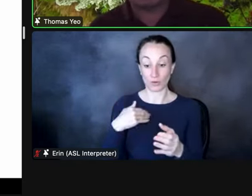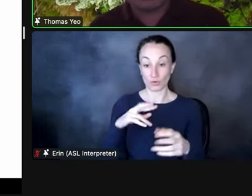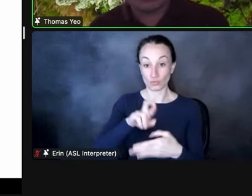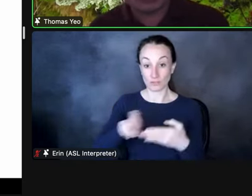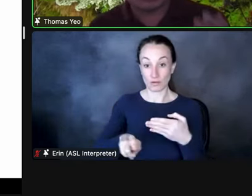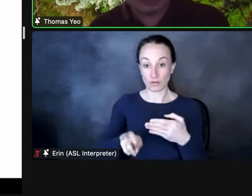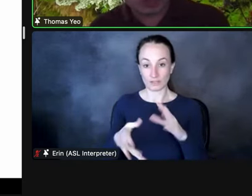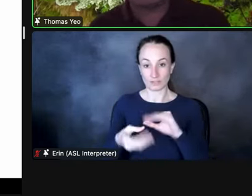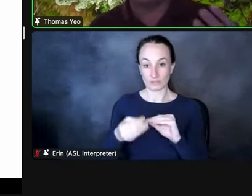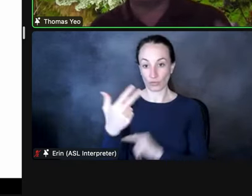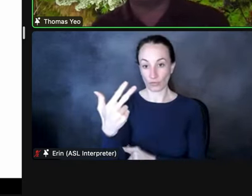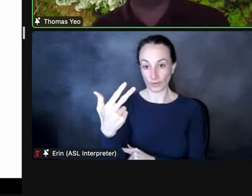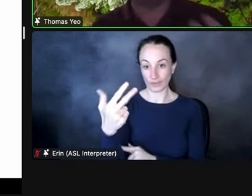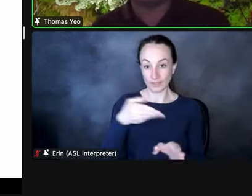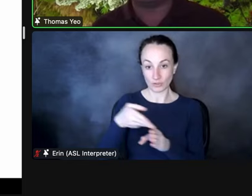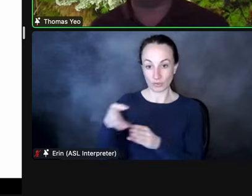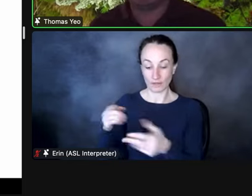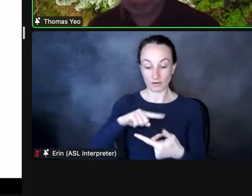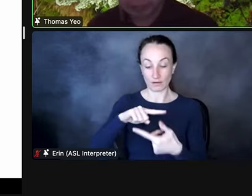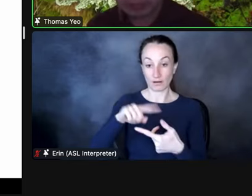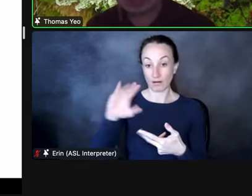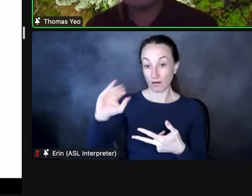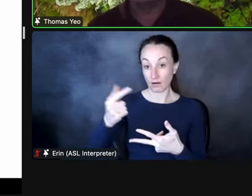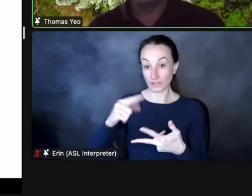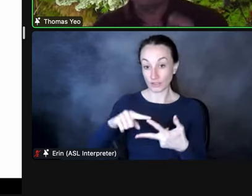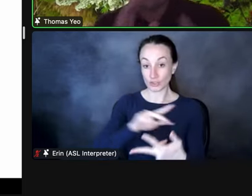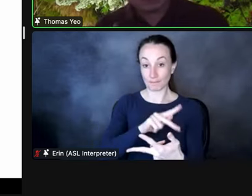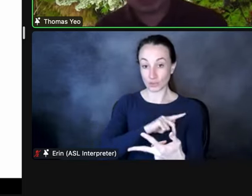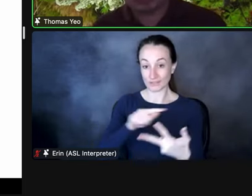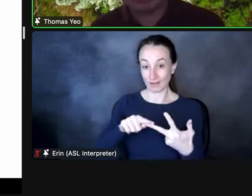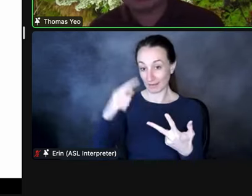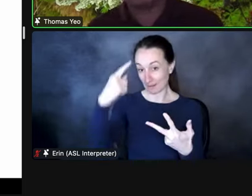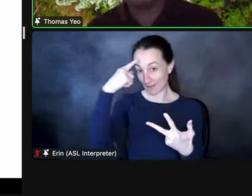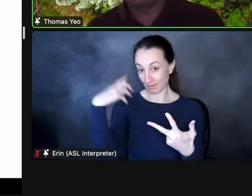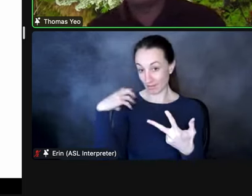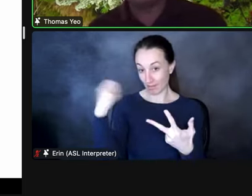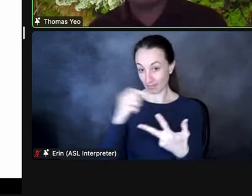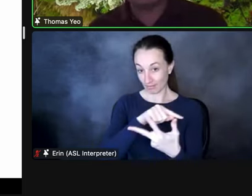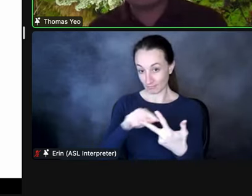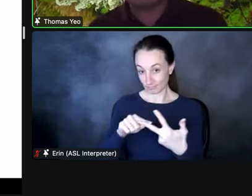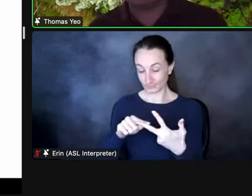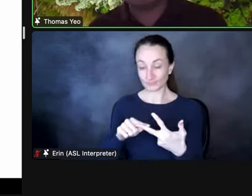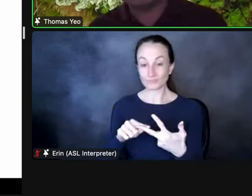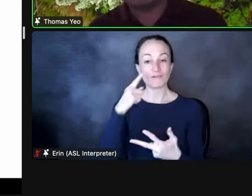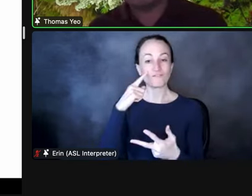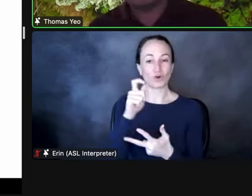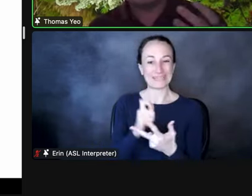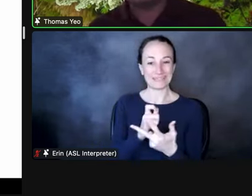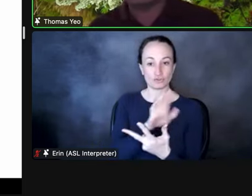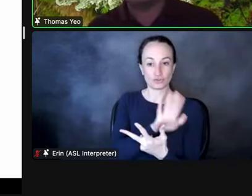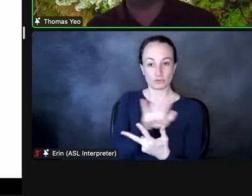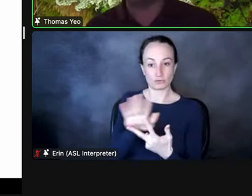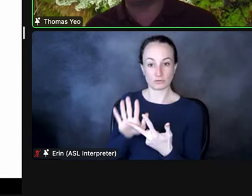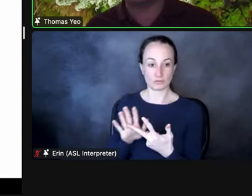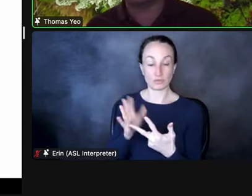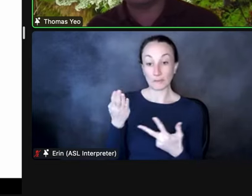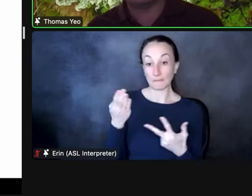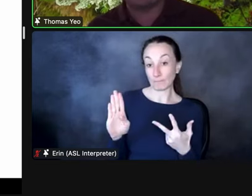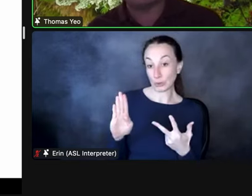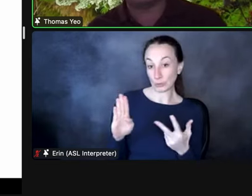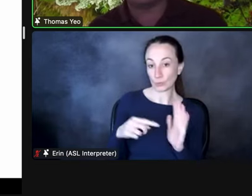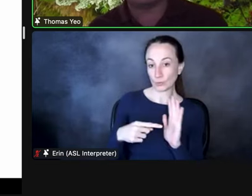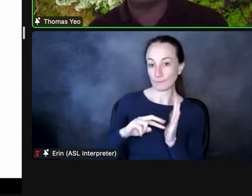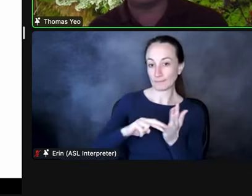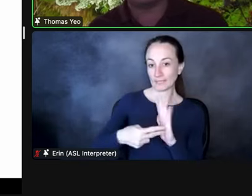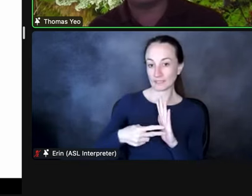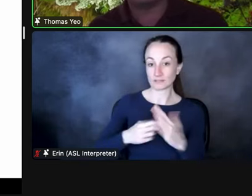domains, condition, personality, and mental health. And for each domain, the different shades of blue indicate the resting and